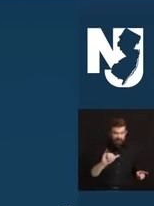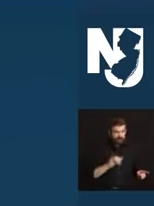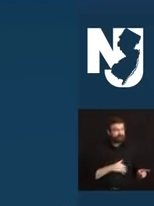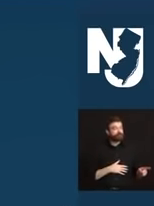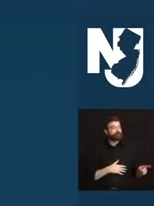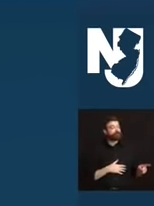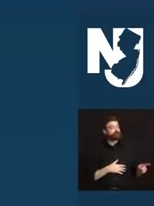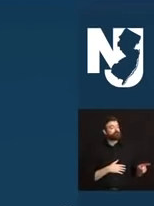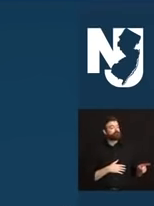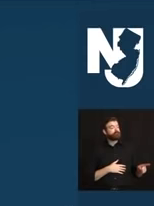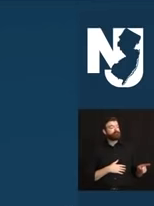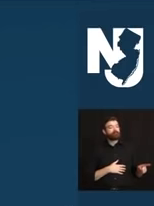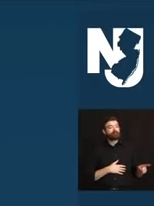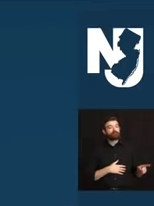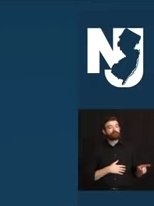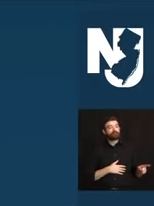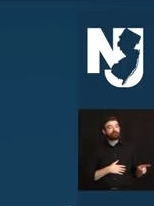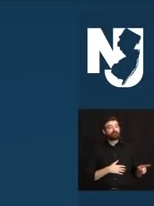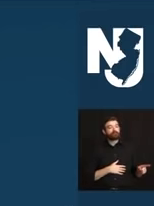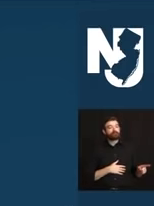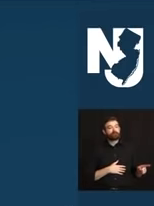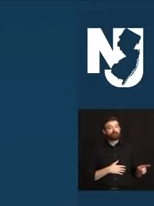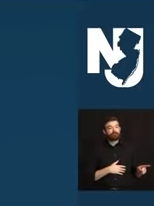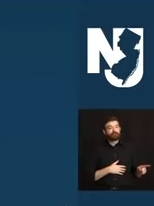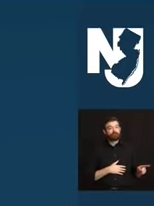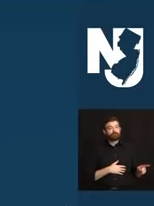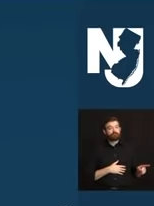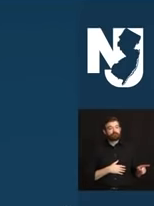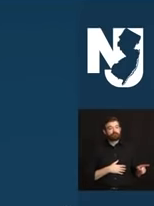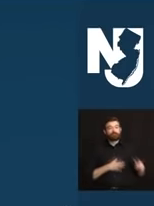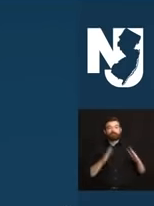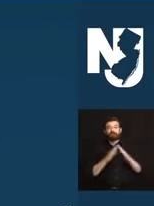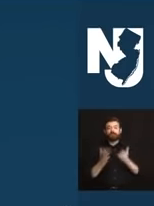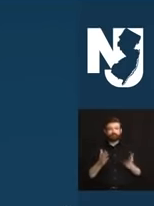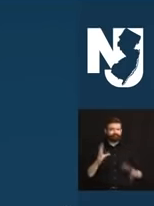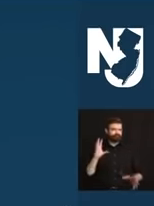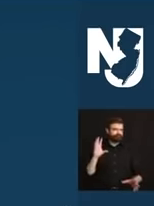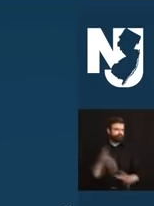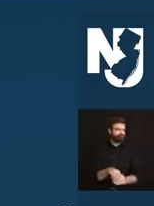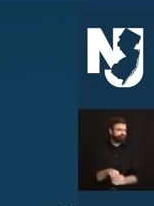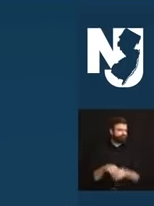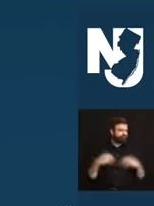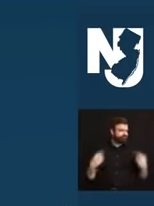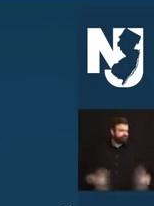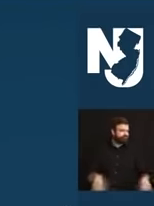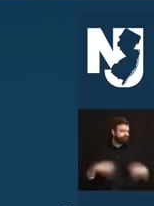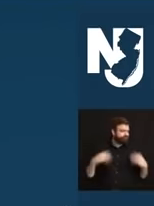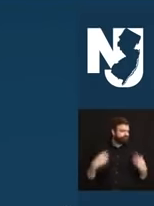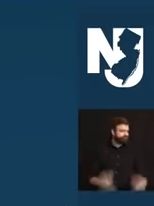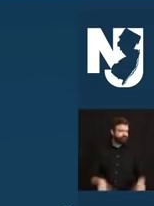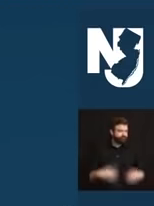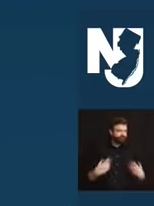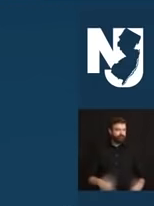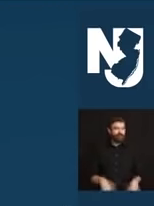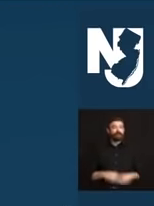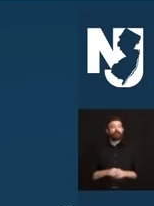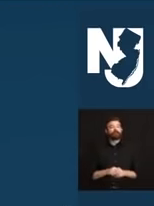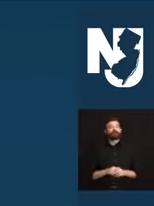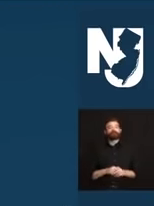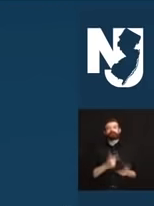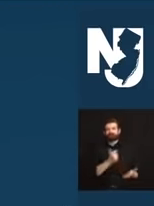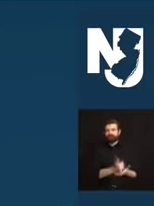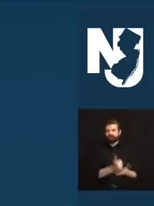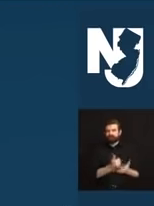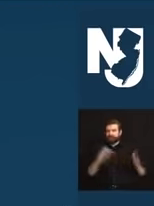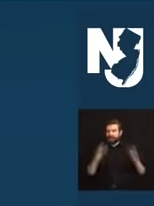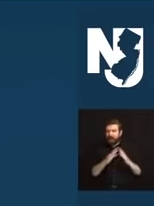BASF. Community service was a central pillar of his life, and he gave back to his neighbors often. He served as a member